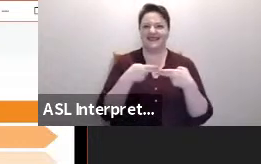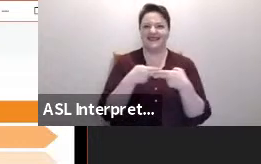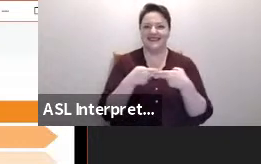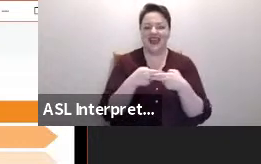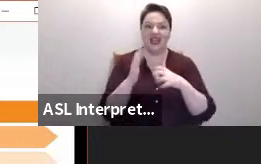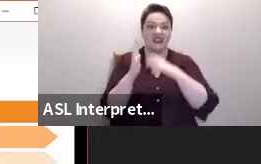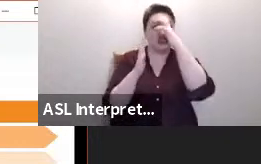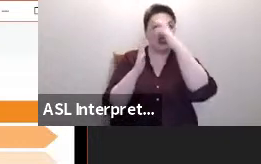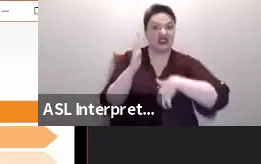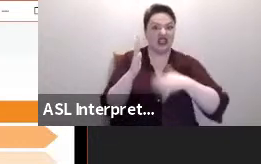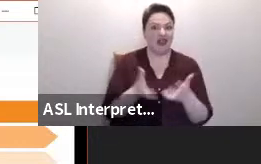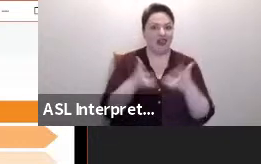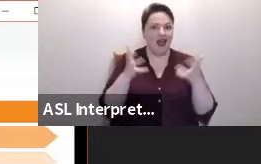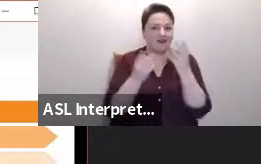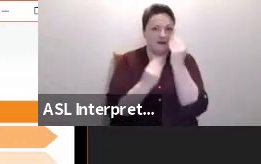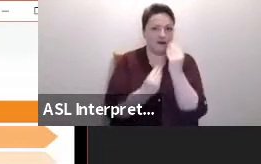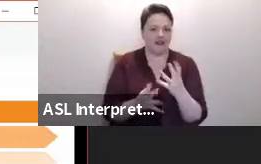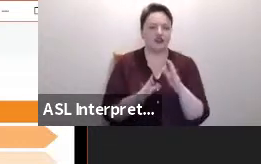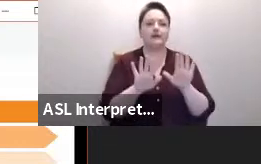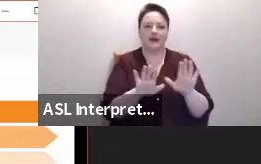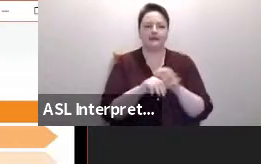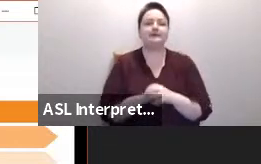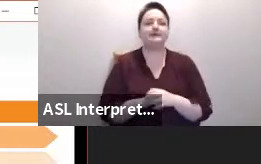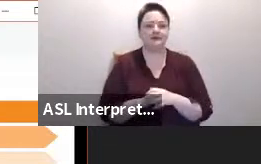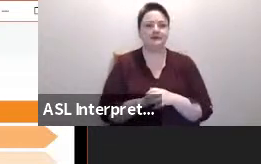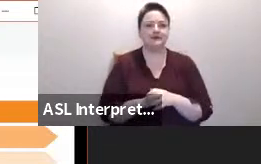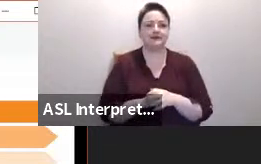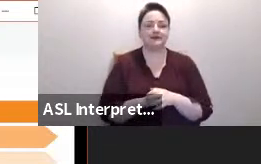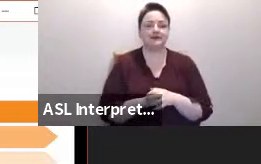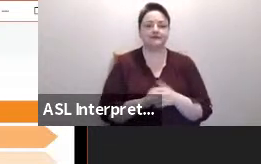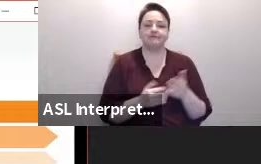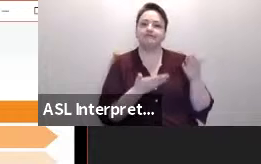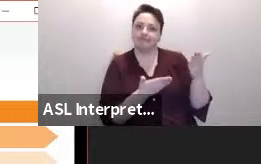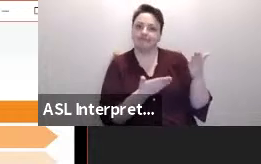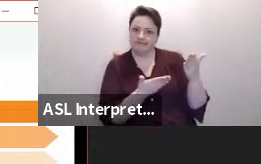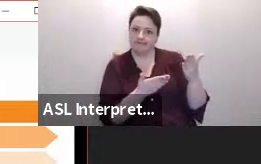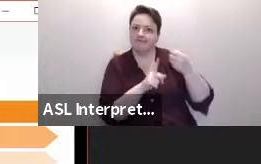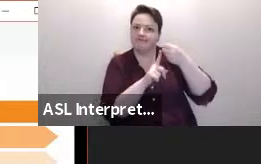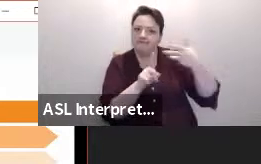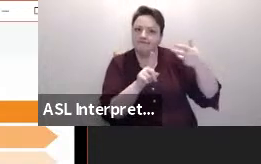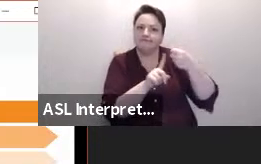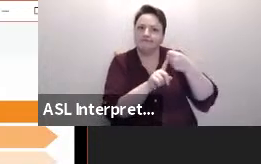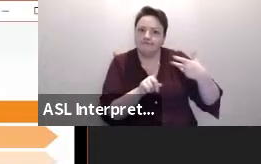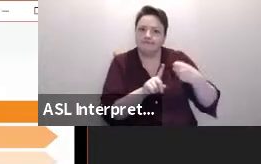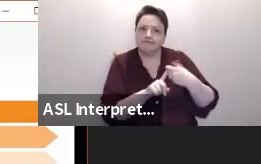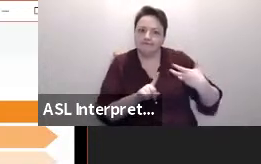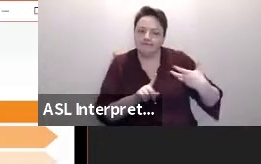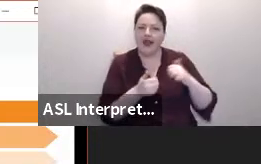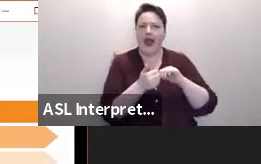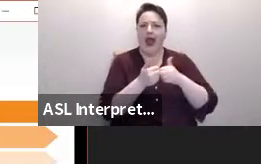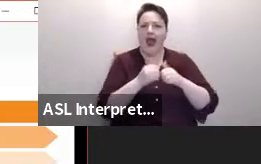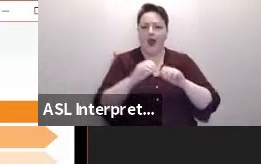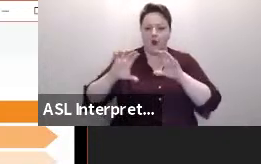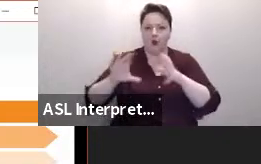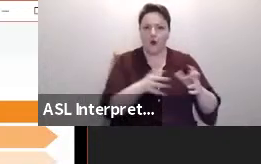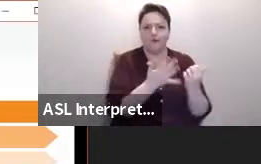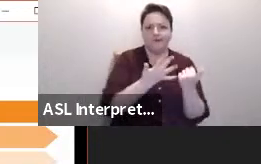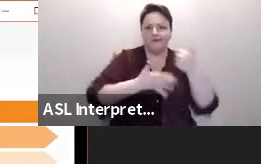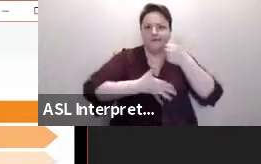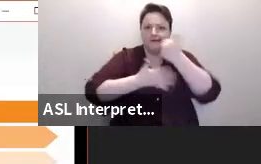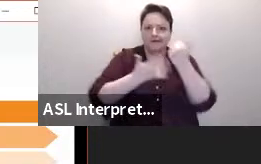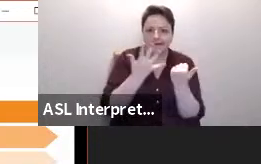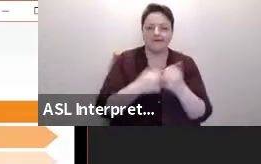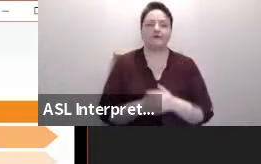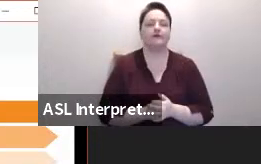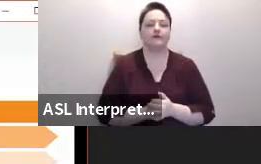but this just details how people are prioritized and which group is going to